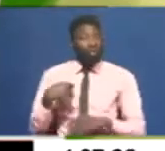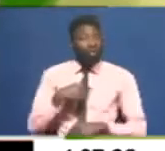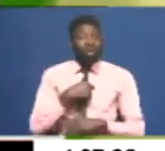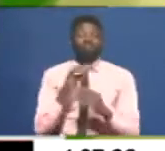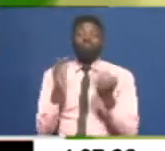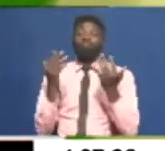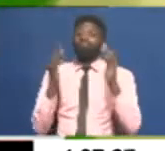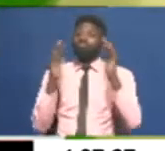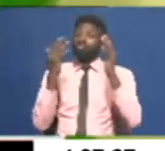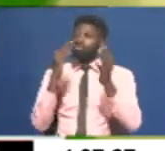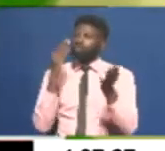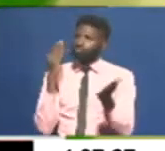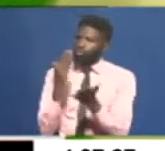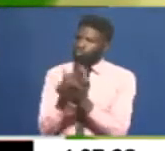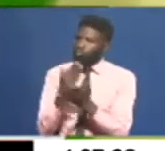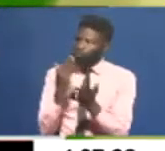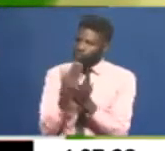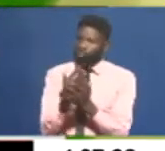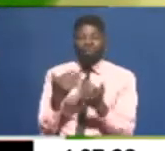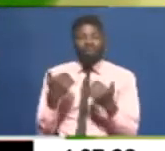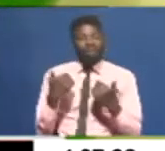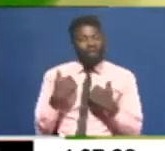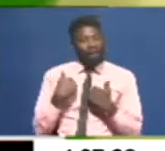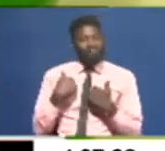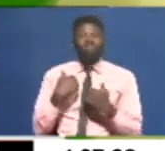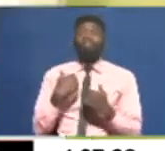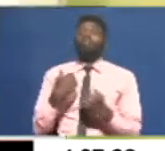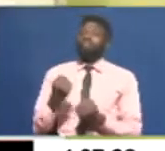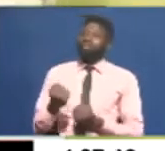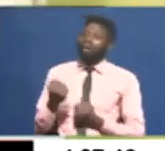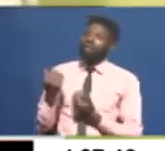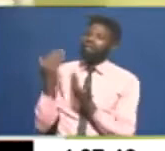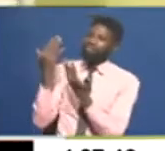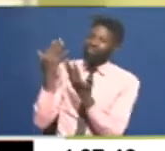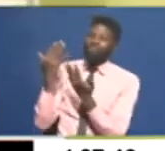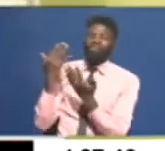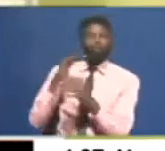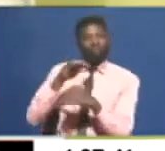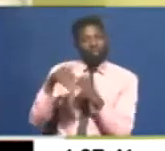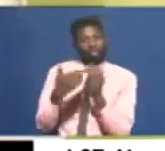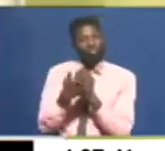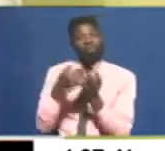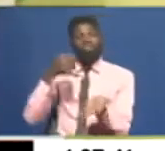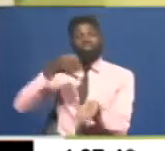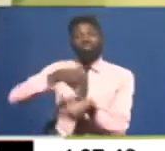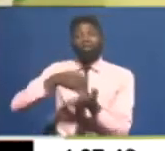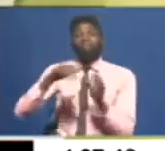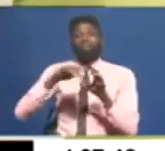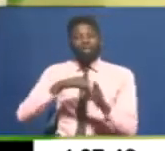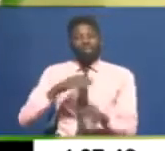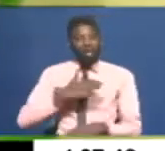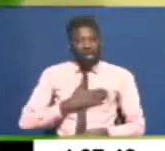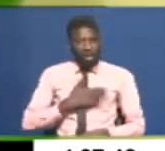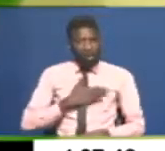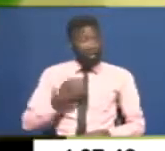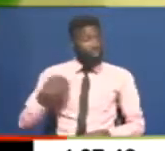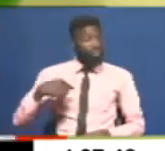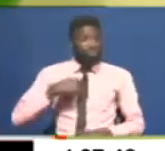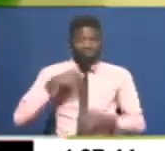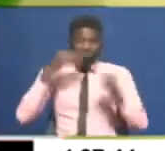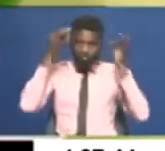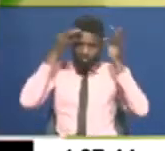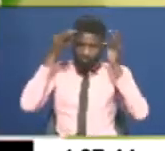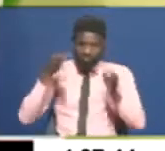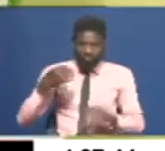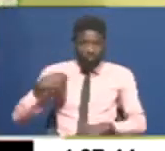has taken some sacrifice for all of us, including our members. We decided that we were going to do a